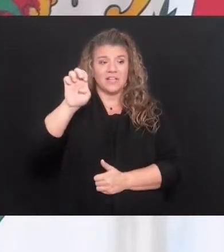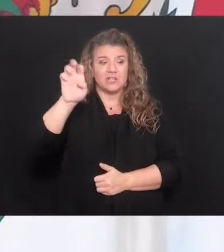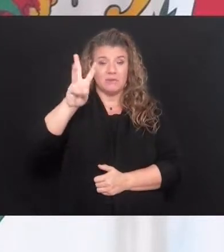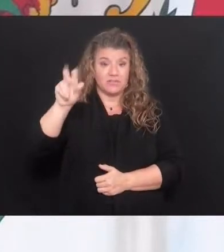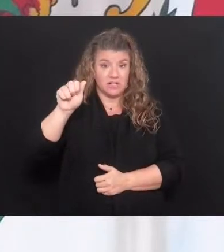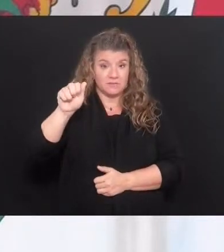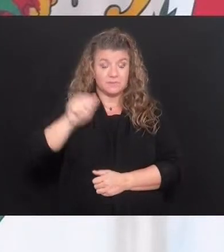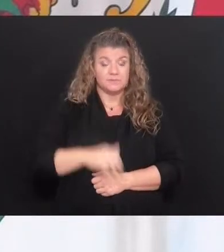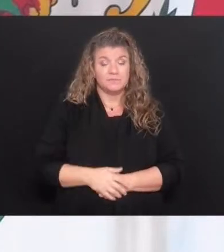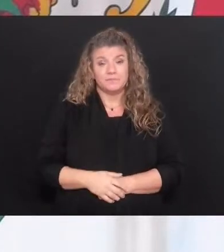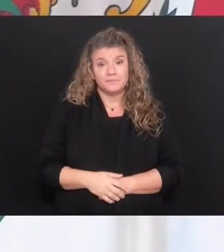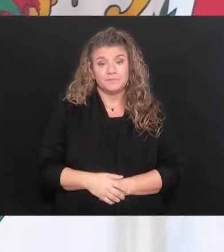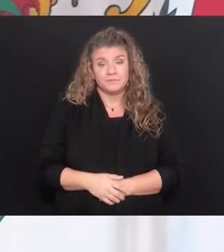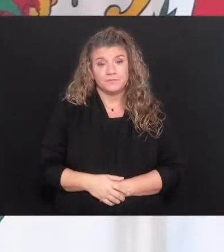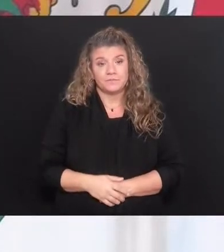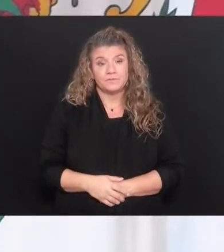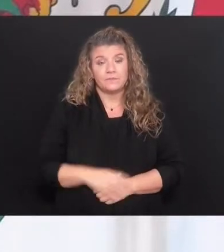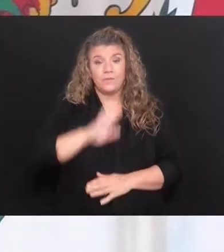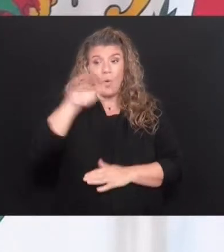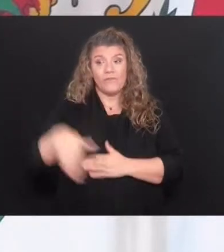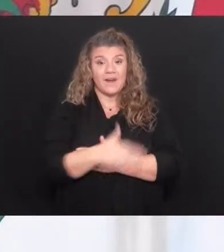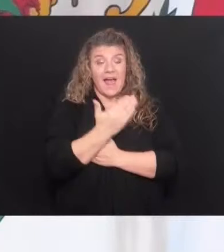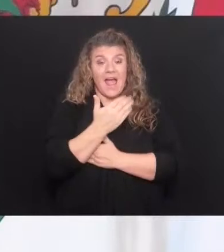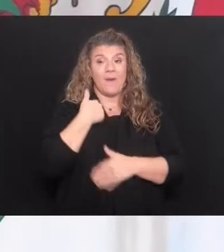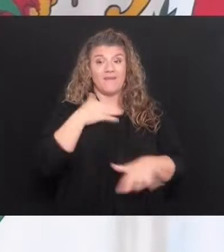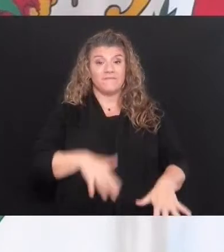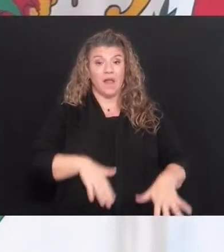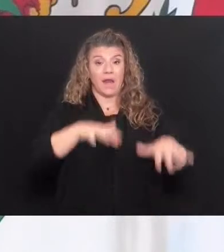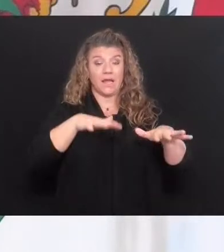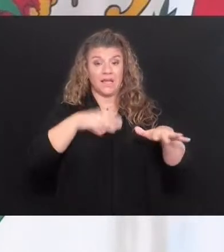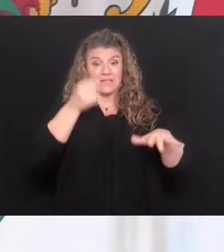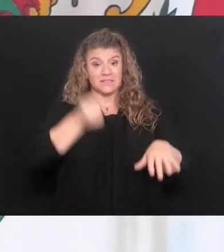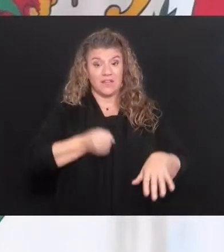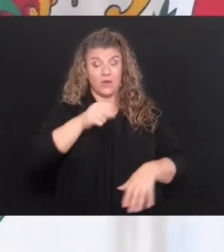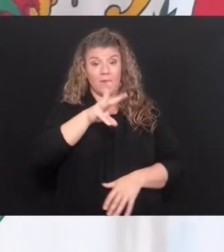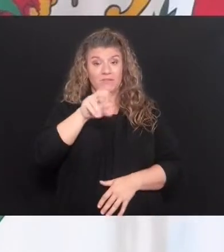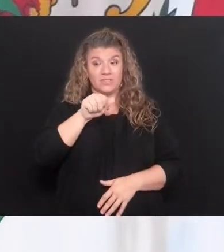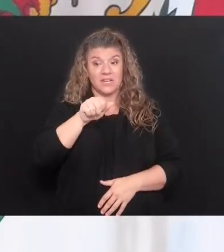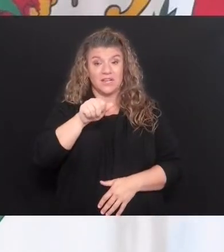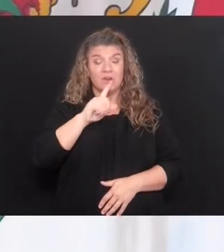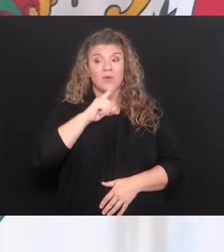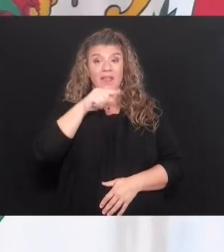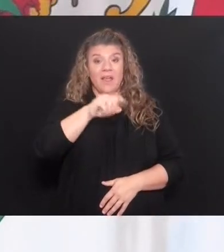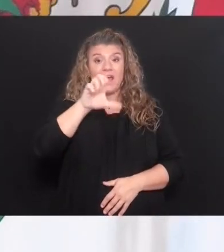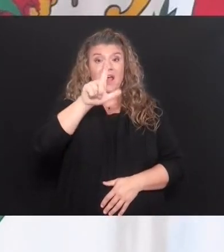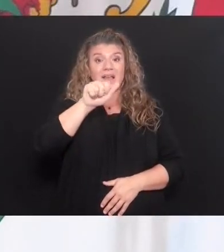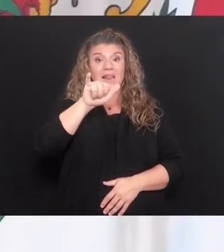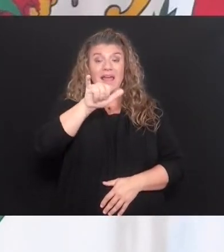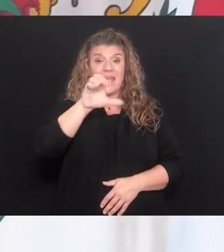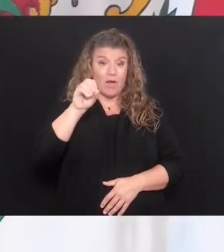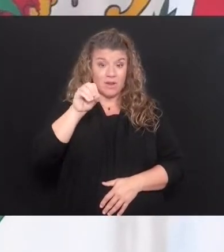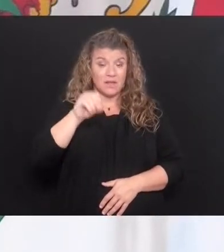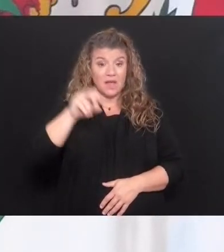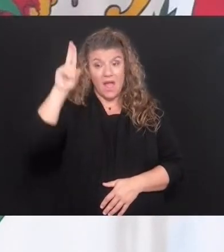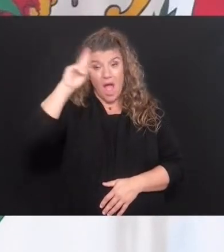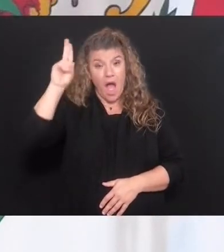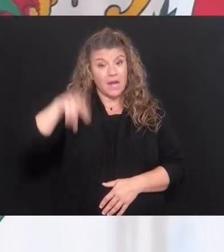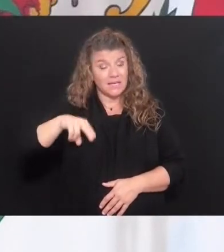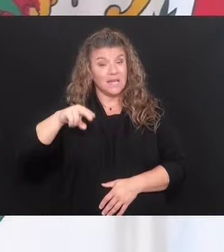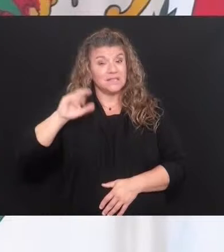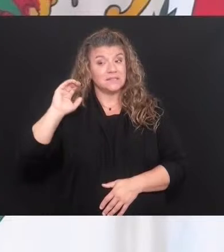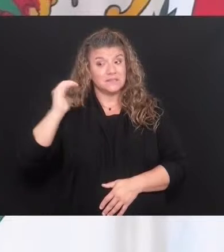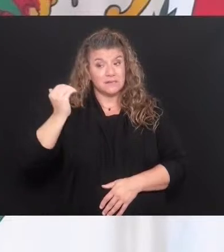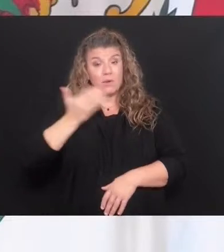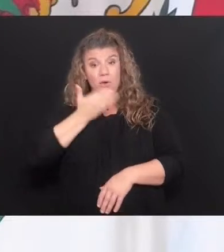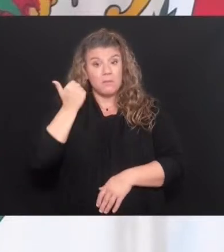Virginia. Overnight we had flooding in southern West Virginia, especially in Clay County. Huntington is doing okay